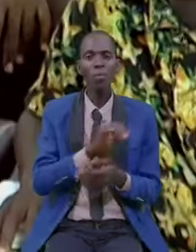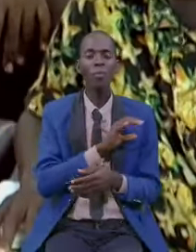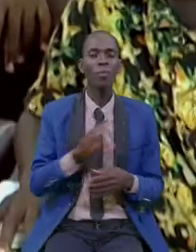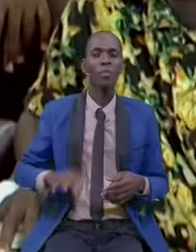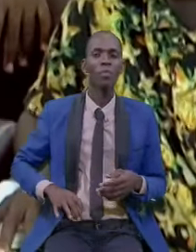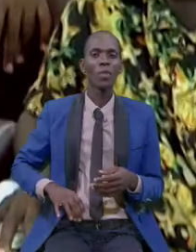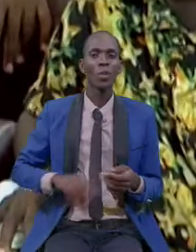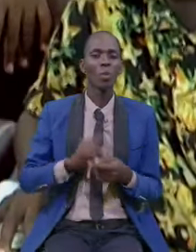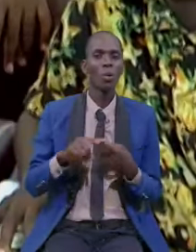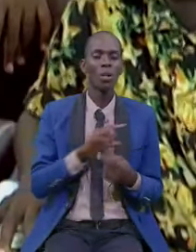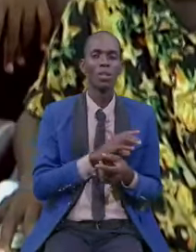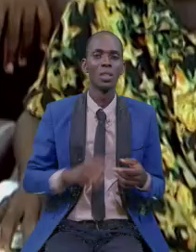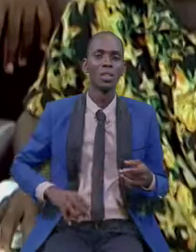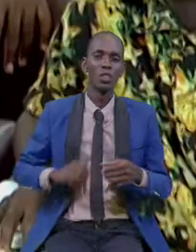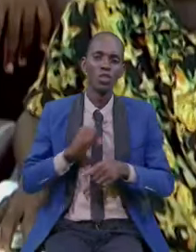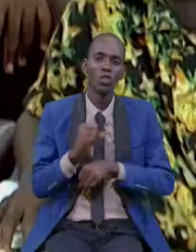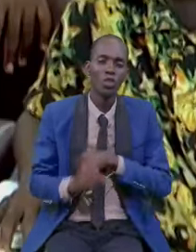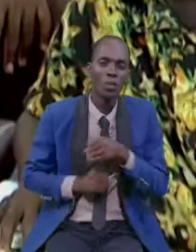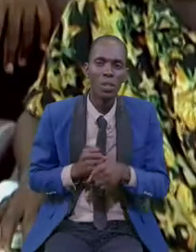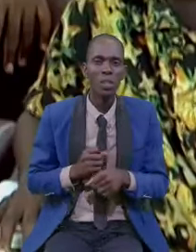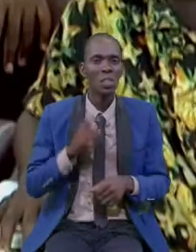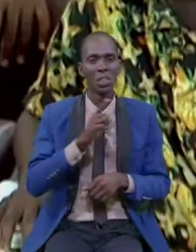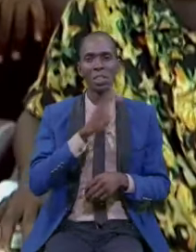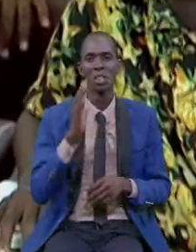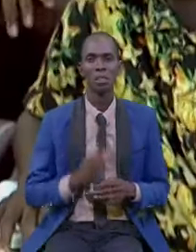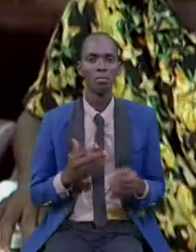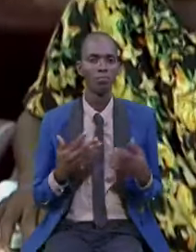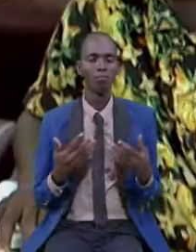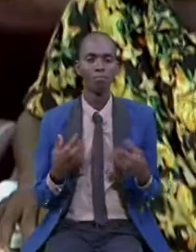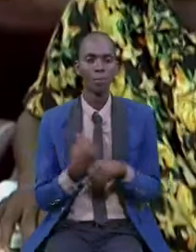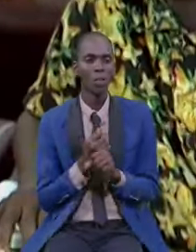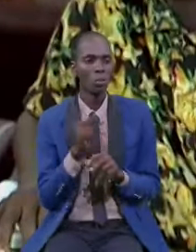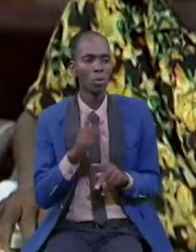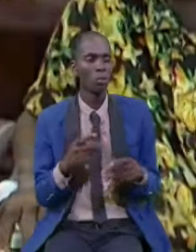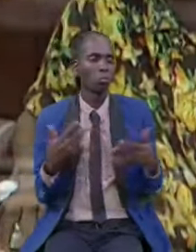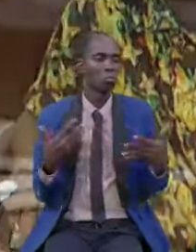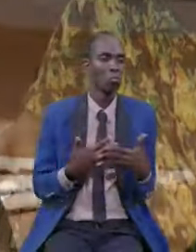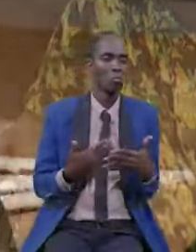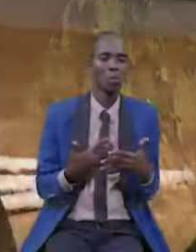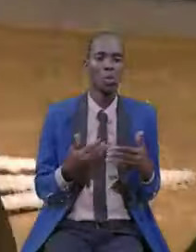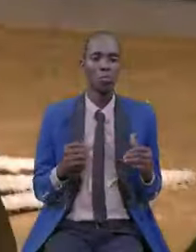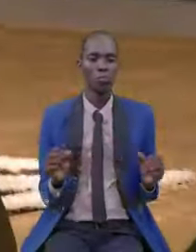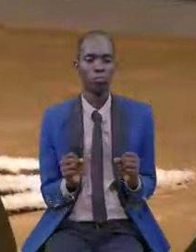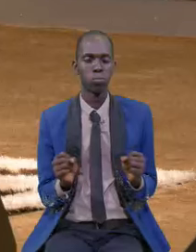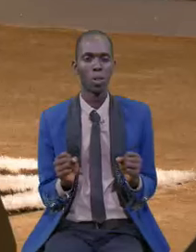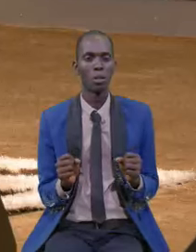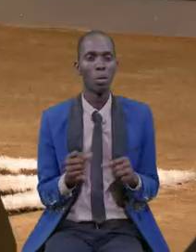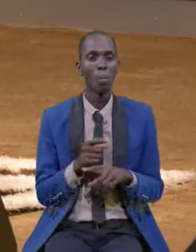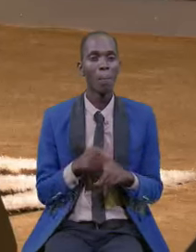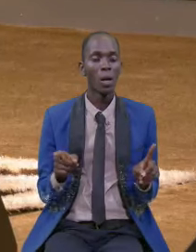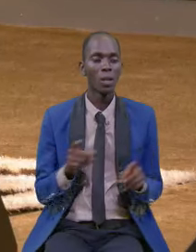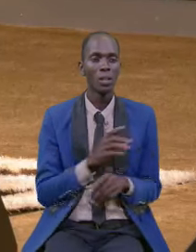he suffered, he threatened not, but he committed himself to him